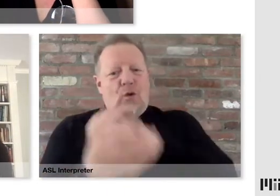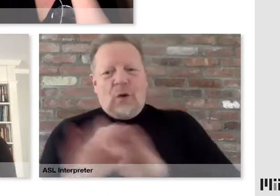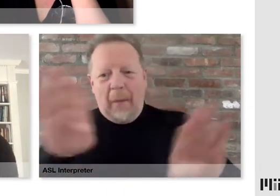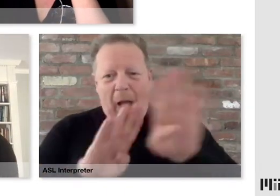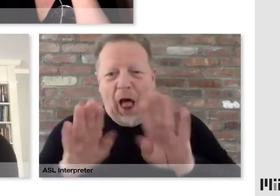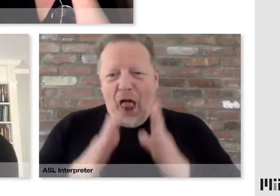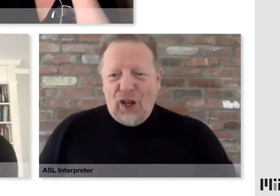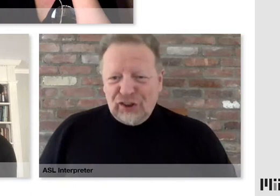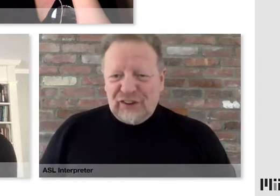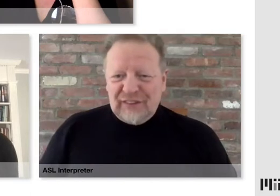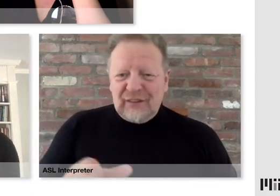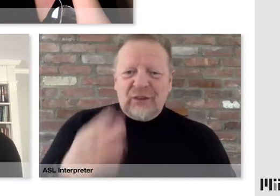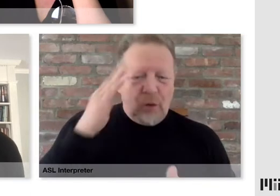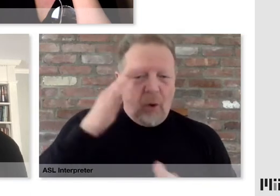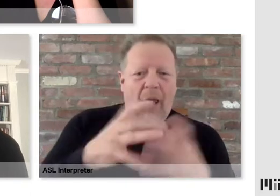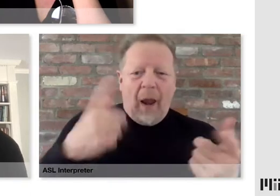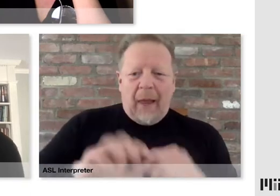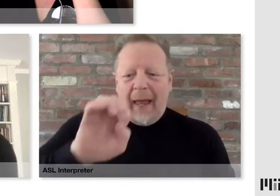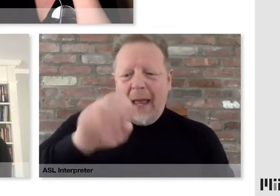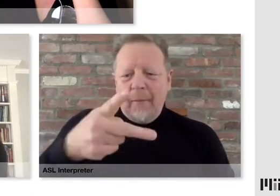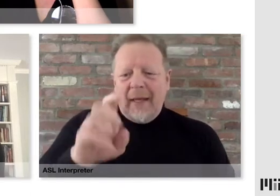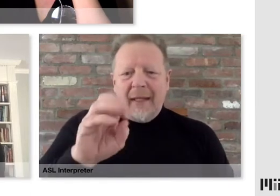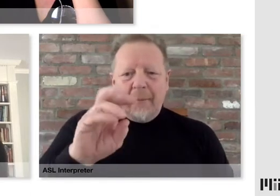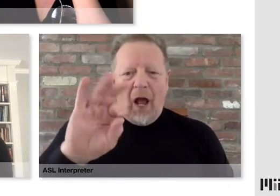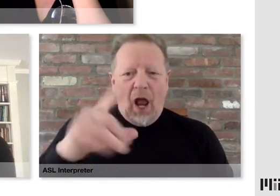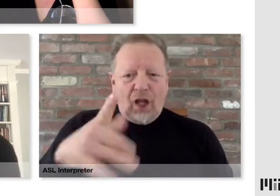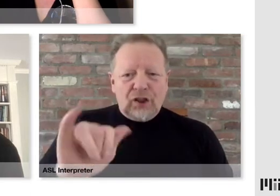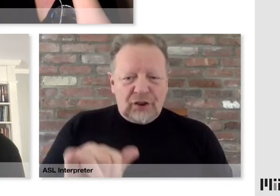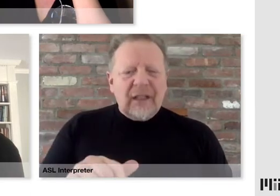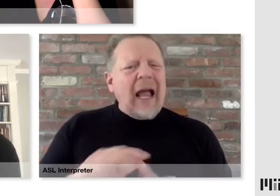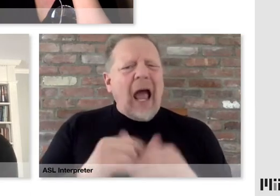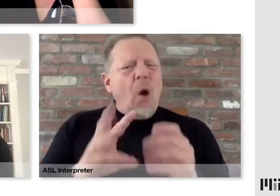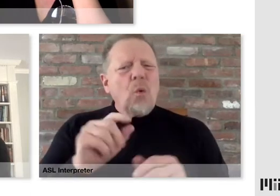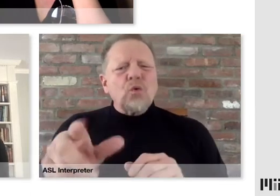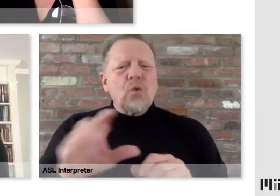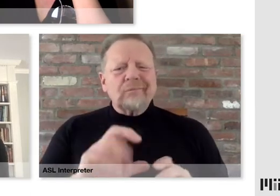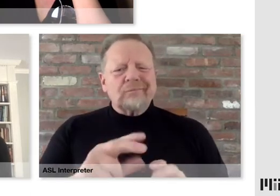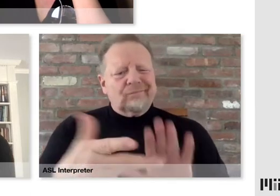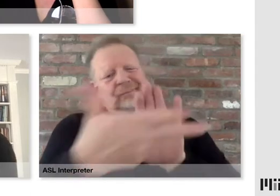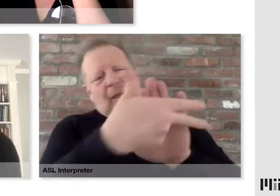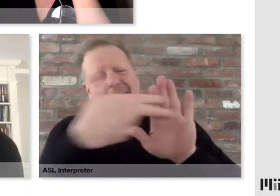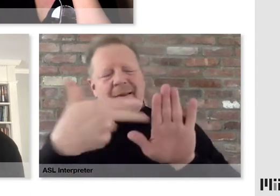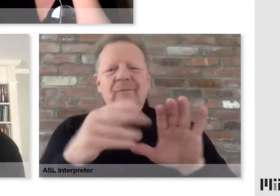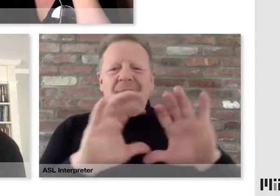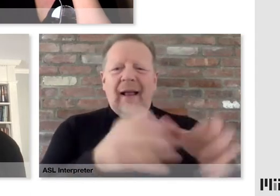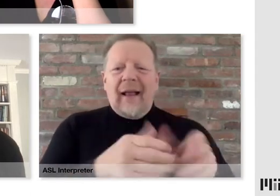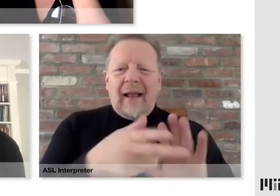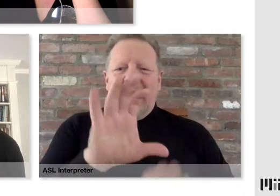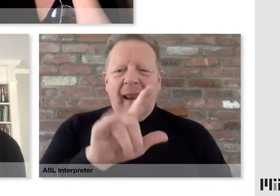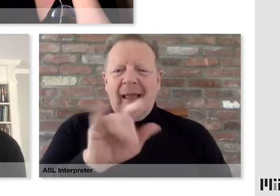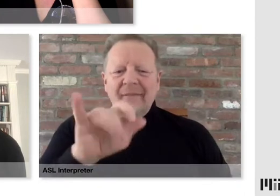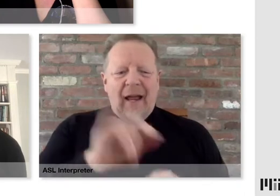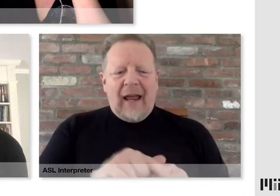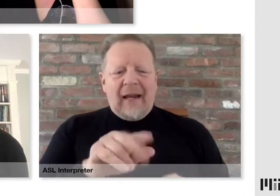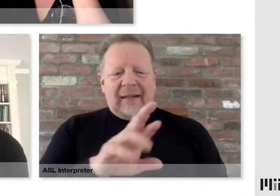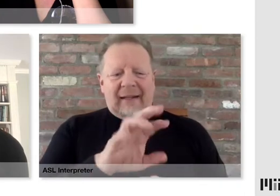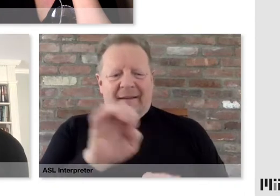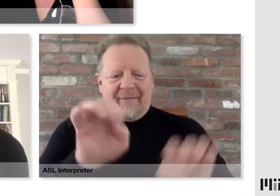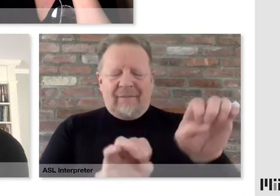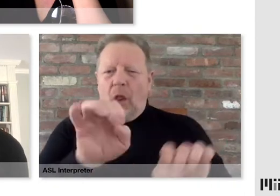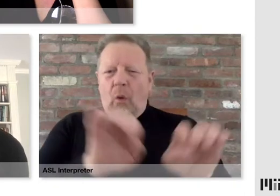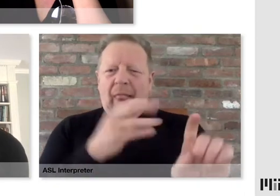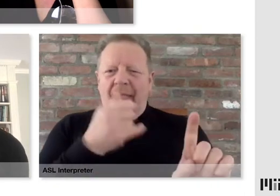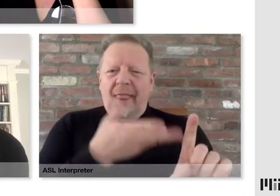about epidemiology and its various entailments, how would you classify and evaluate